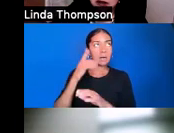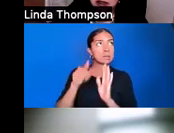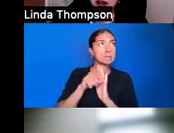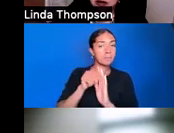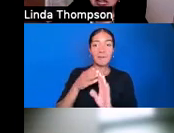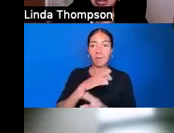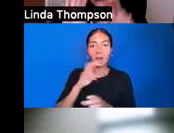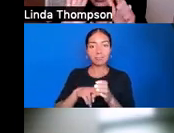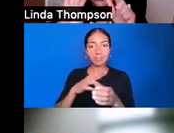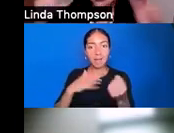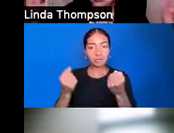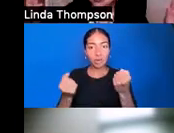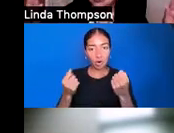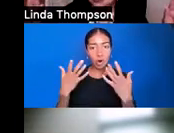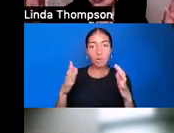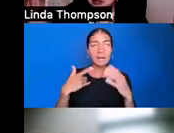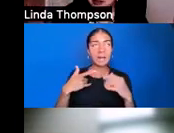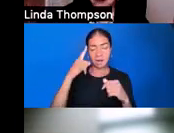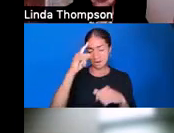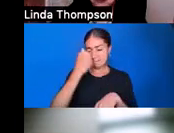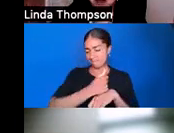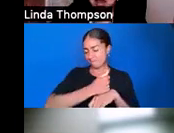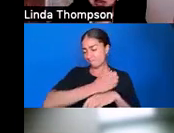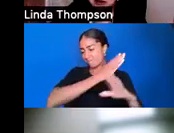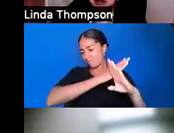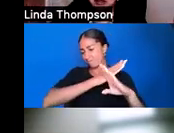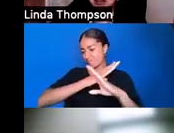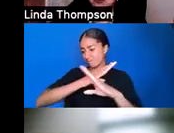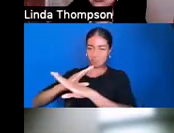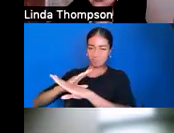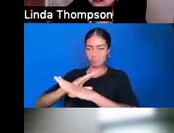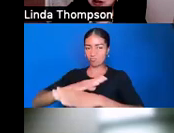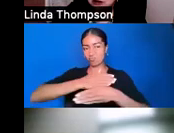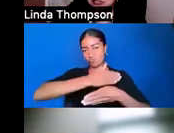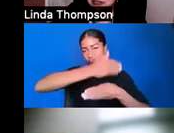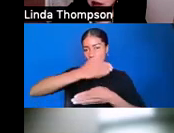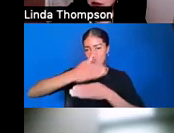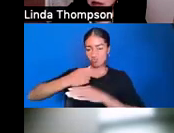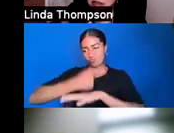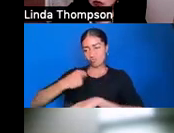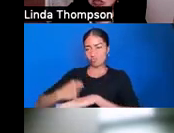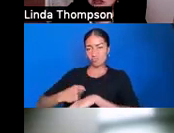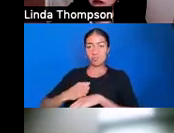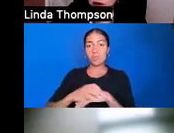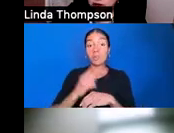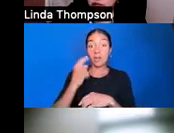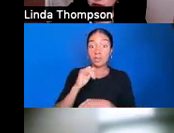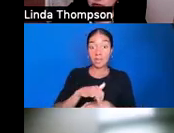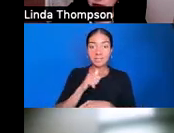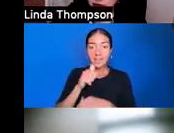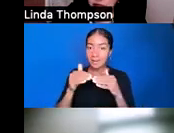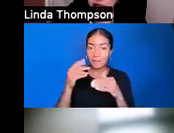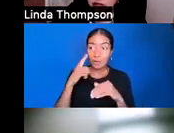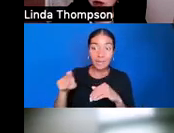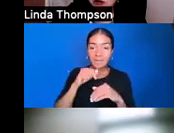I already had these barriers built up on it wasn't fair to them and it wasn't fair to